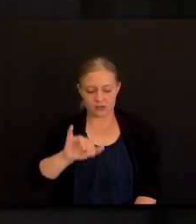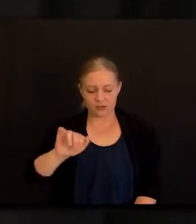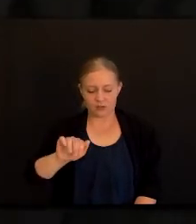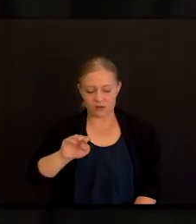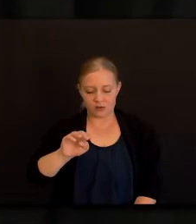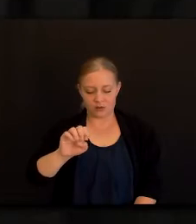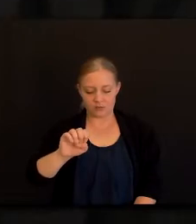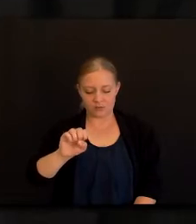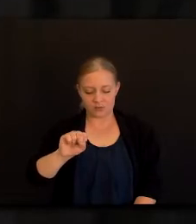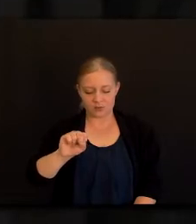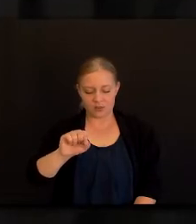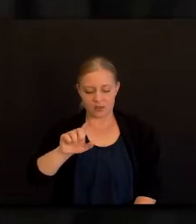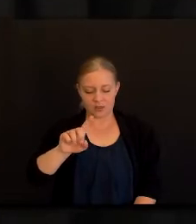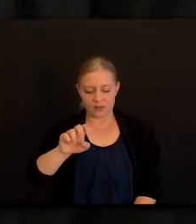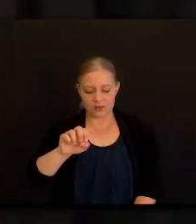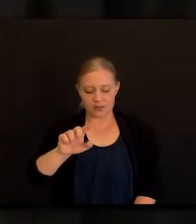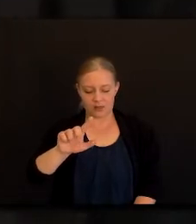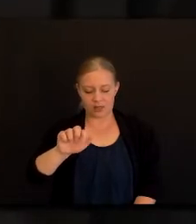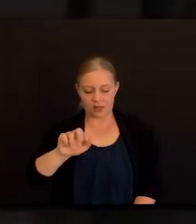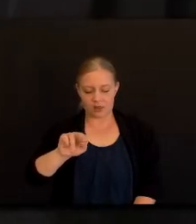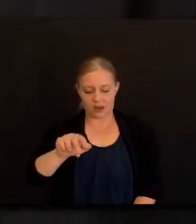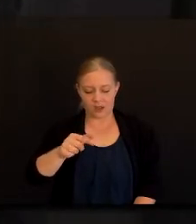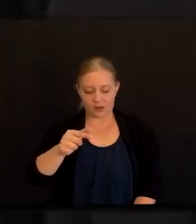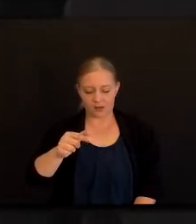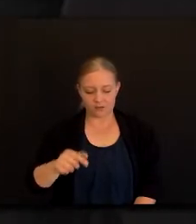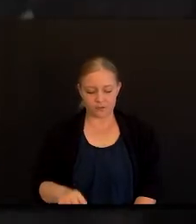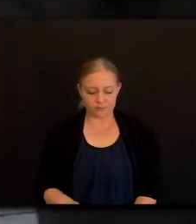James Neil DeLang.